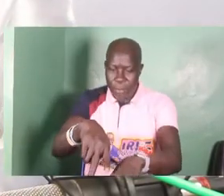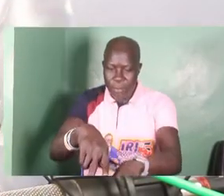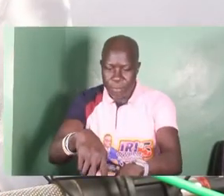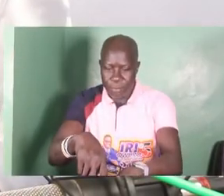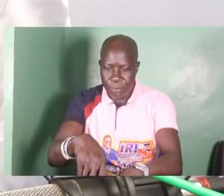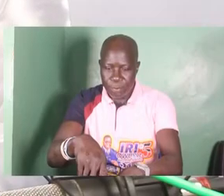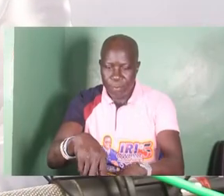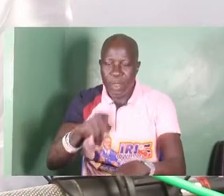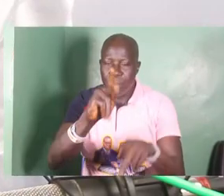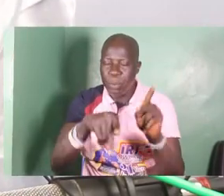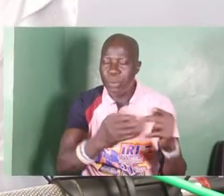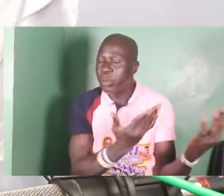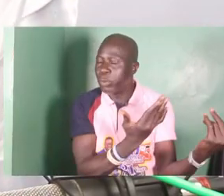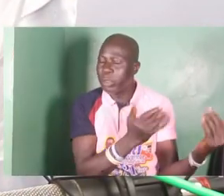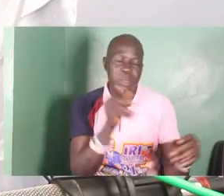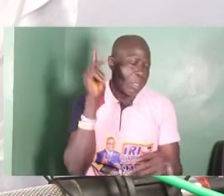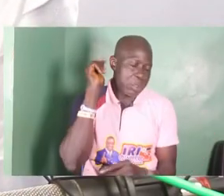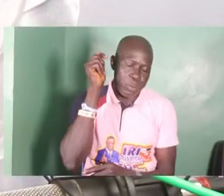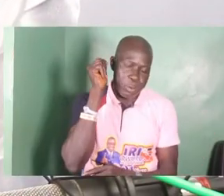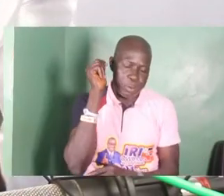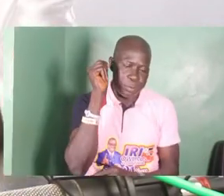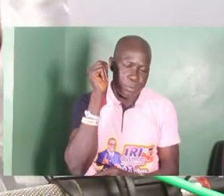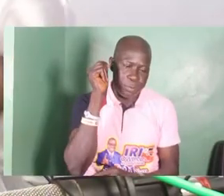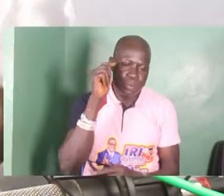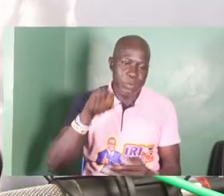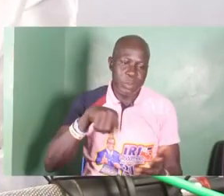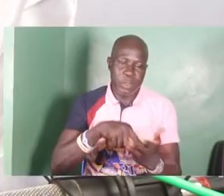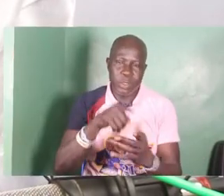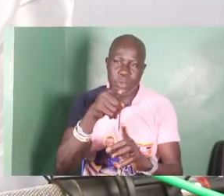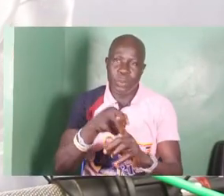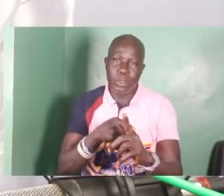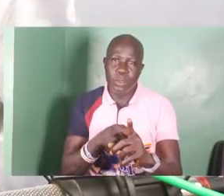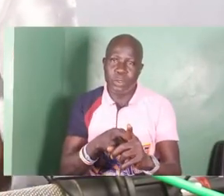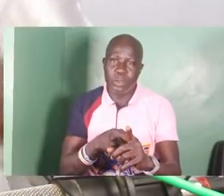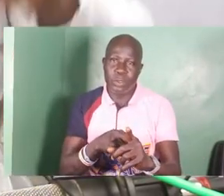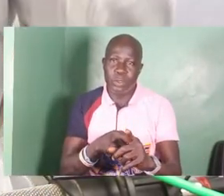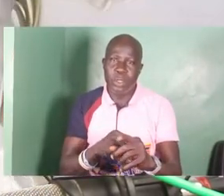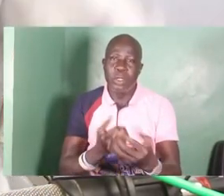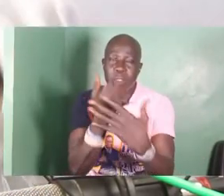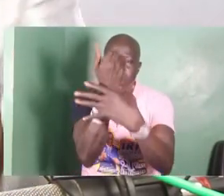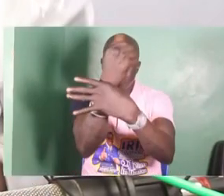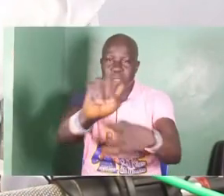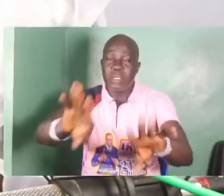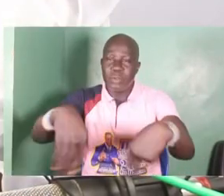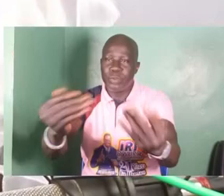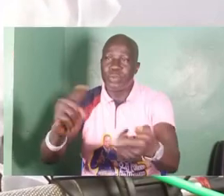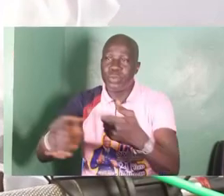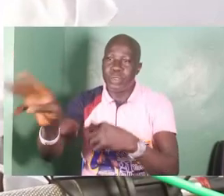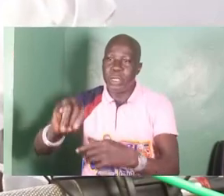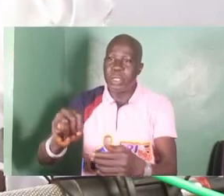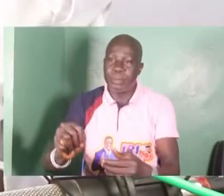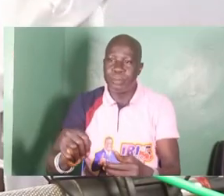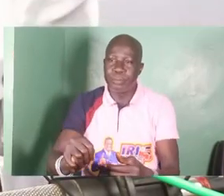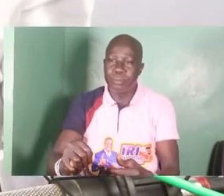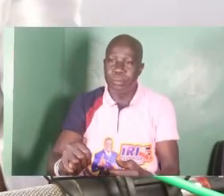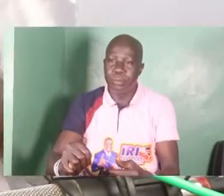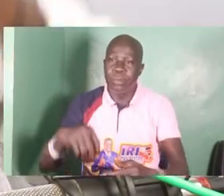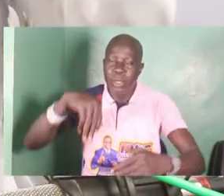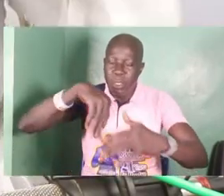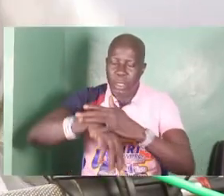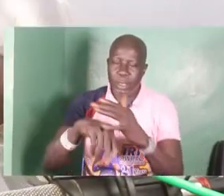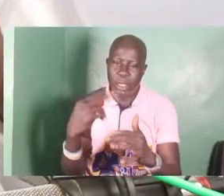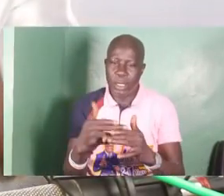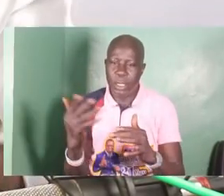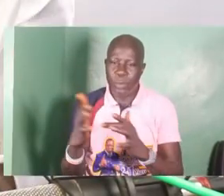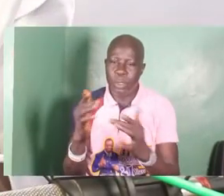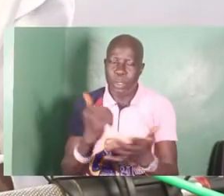down awon to reti e ri the people expecting testimony ni osu yi in this month e yo die fun won to them in the